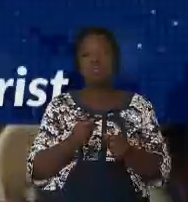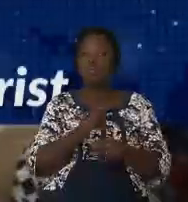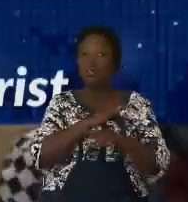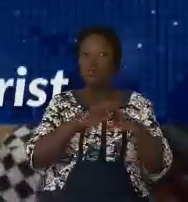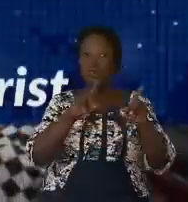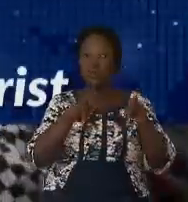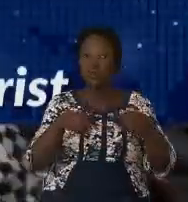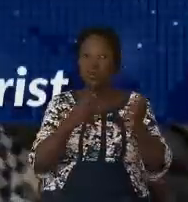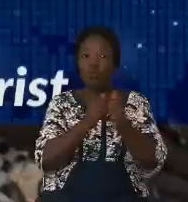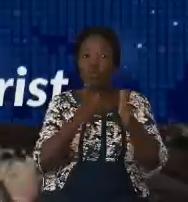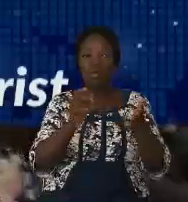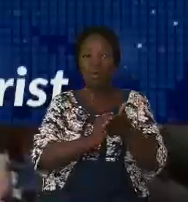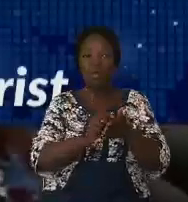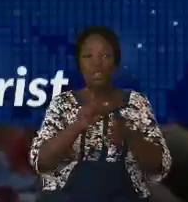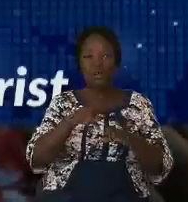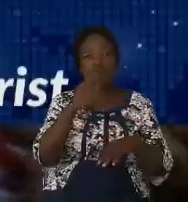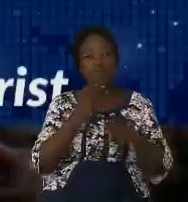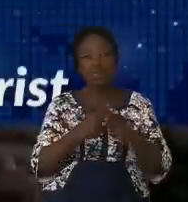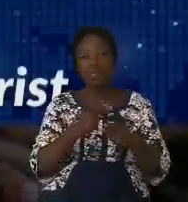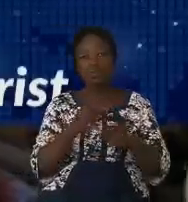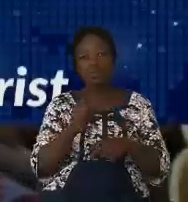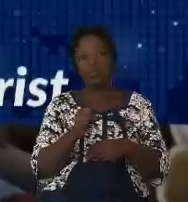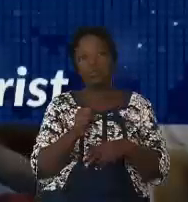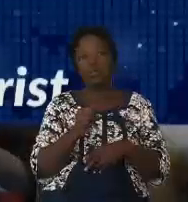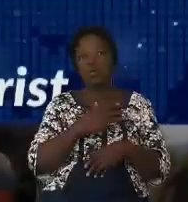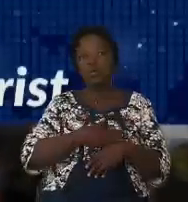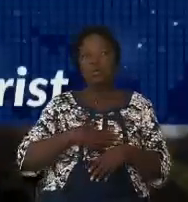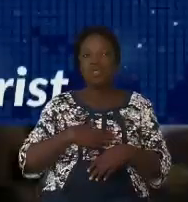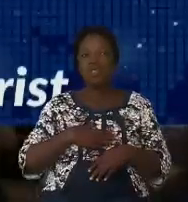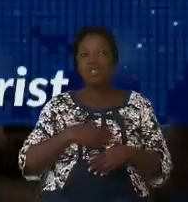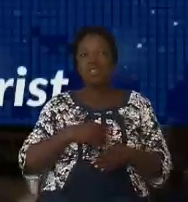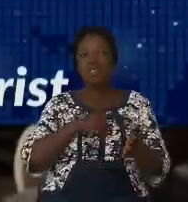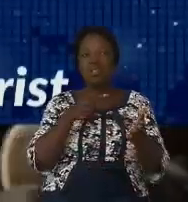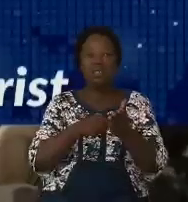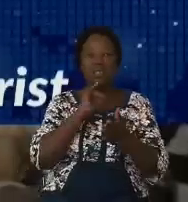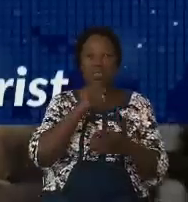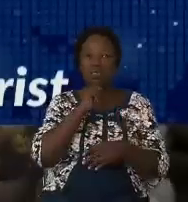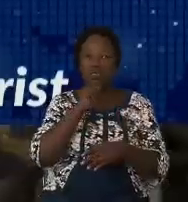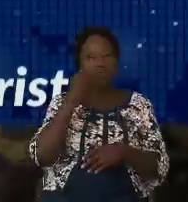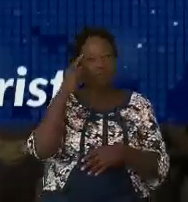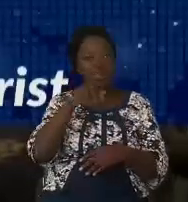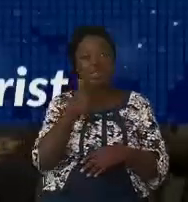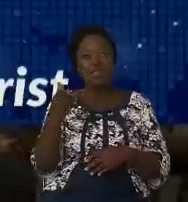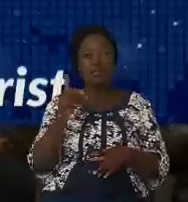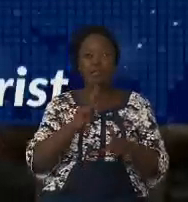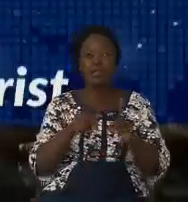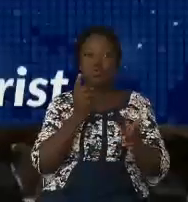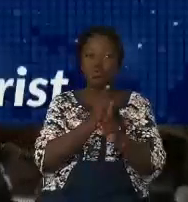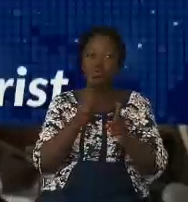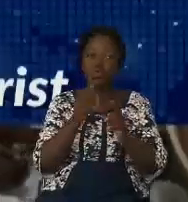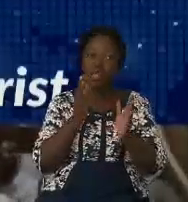quickly attend to all the brethren that have stood up, that are standing up, that want to receive the